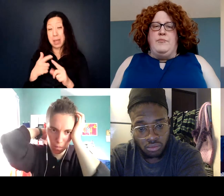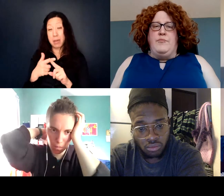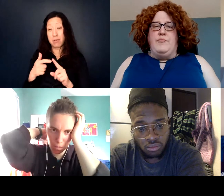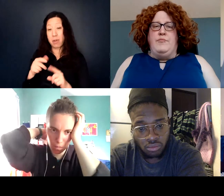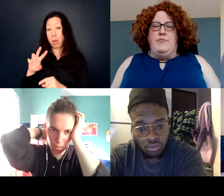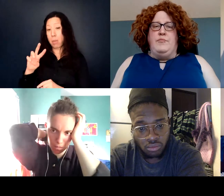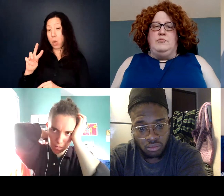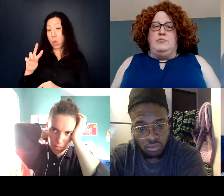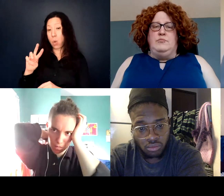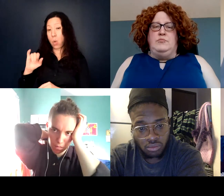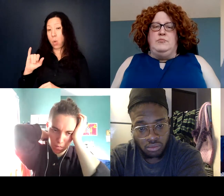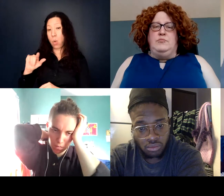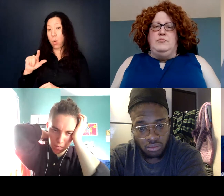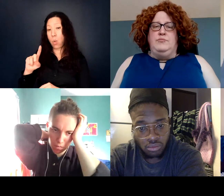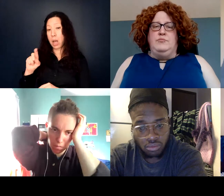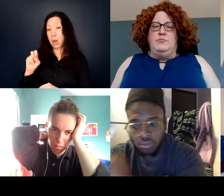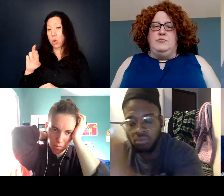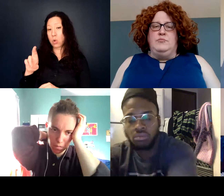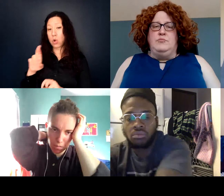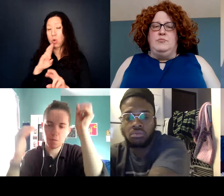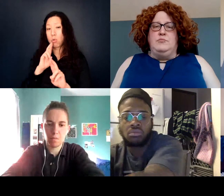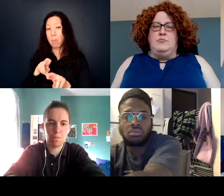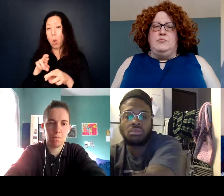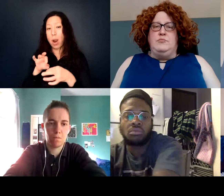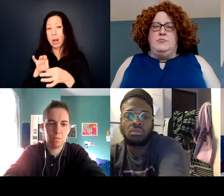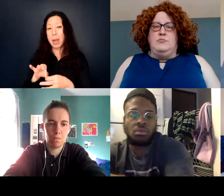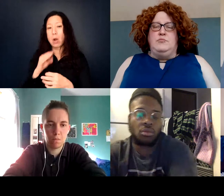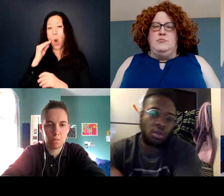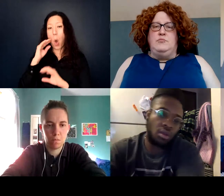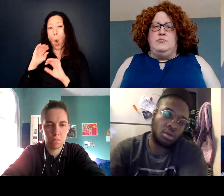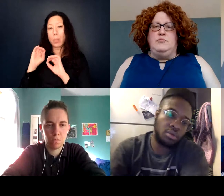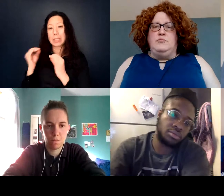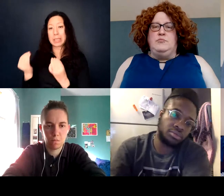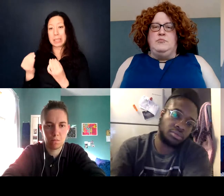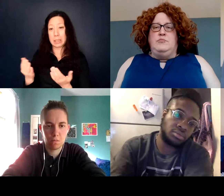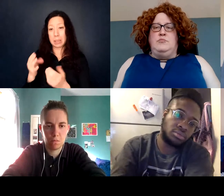latest Wilder report on homelessness in Minnesota,